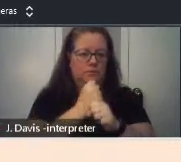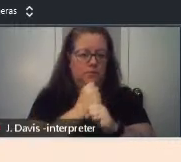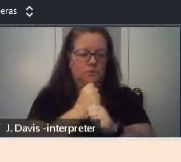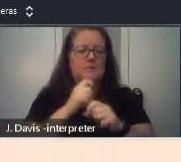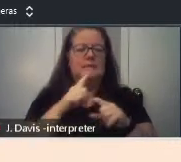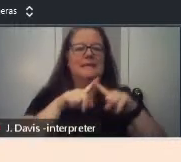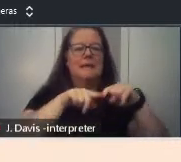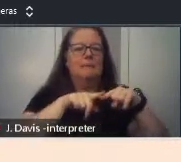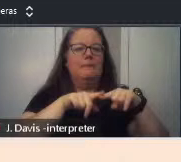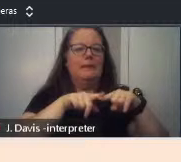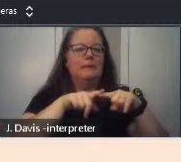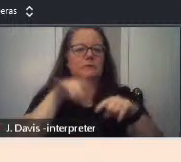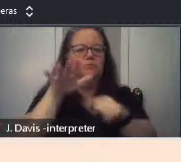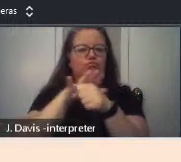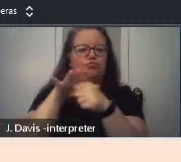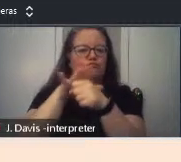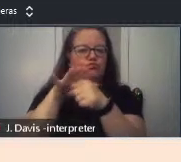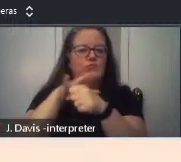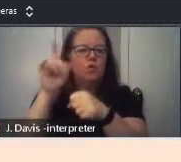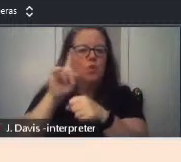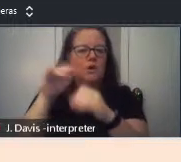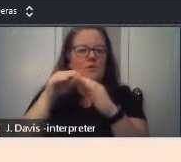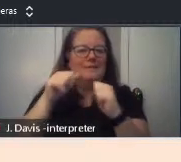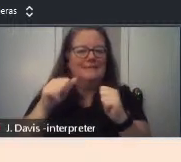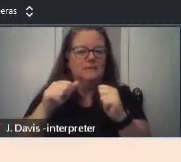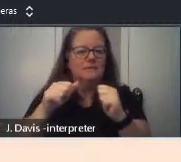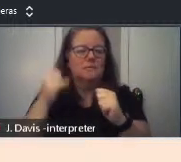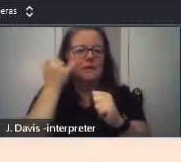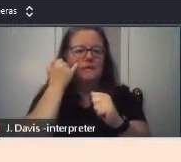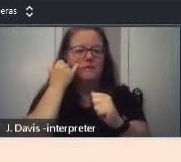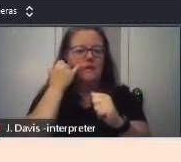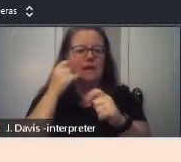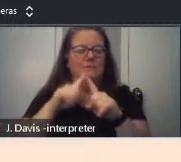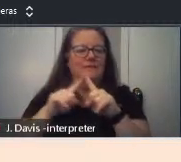where it is in the system, and if there's possible windows and